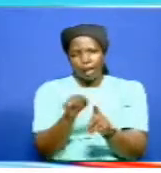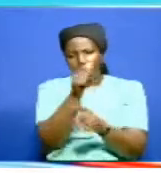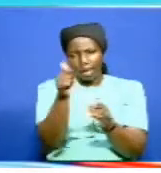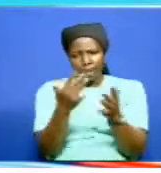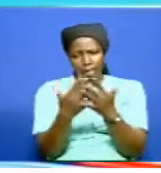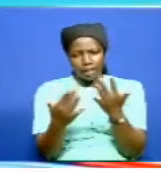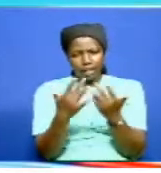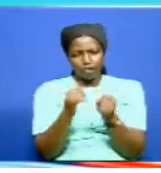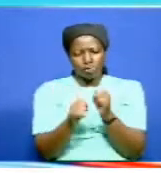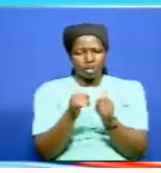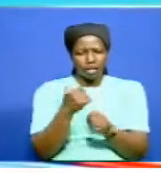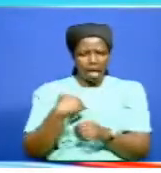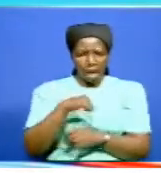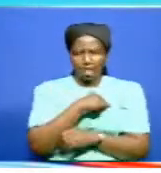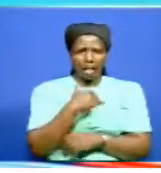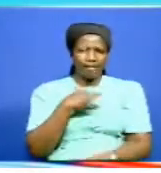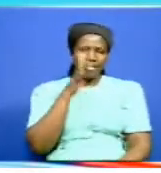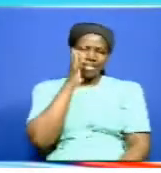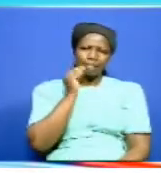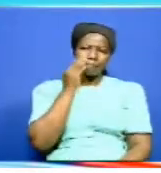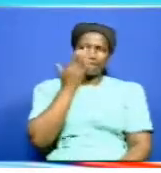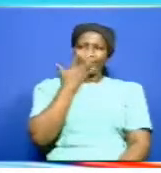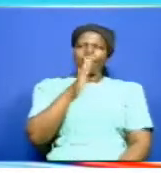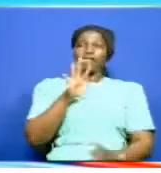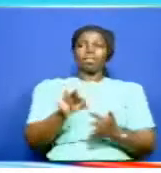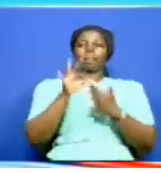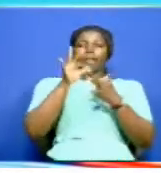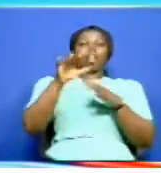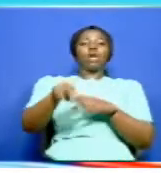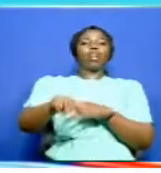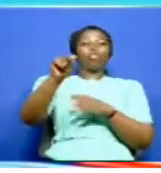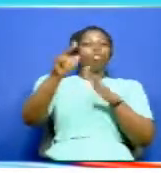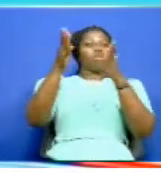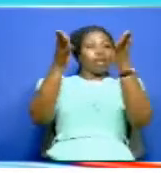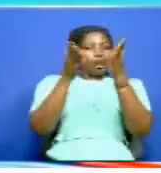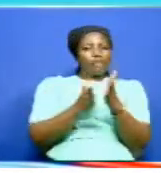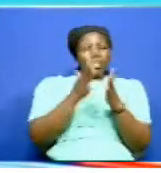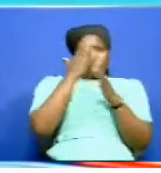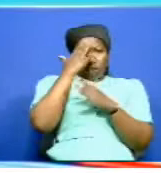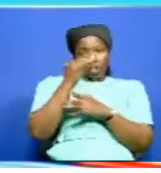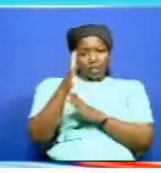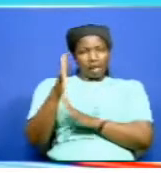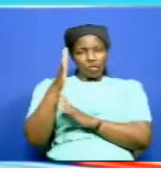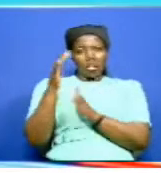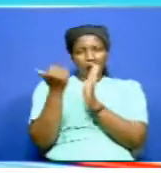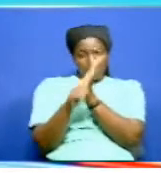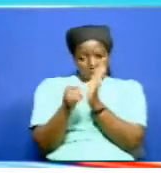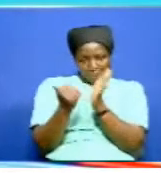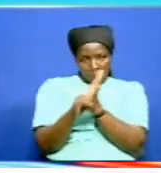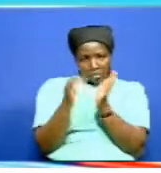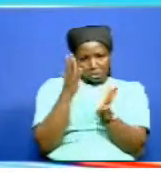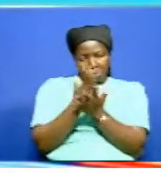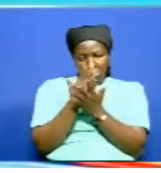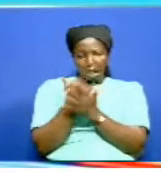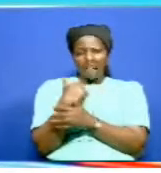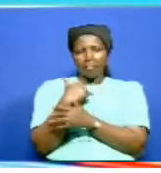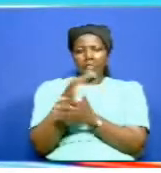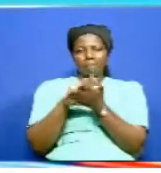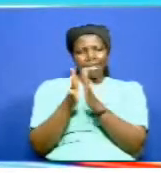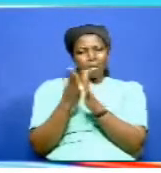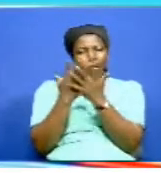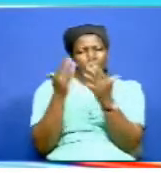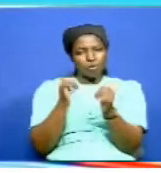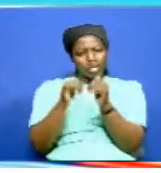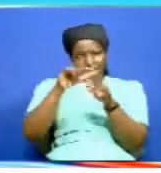have been experiencing, especially in the Rift, in the North Rift, is because of insecurity has been quite something that the government